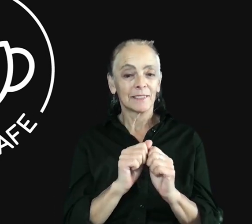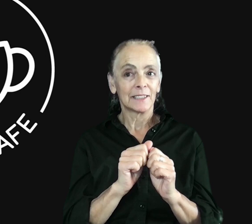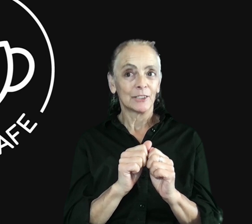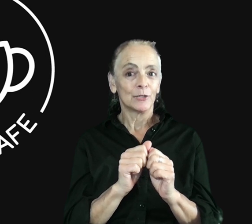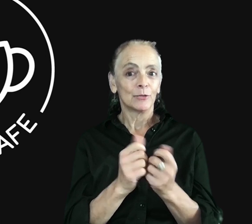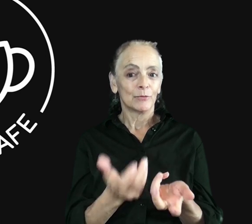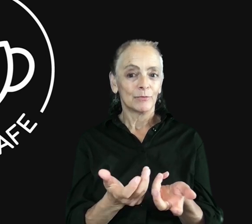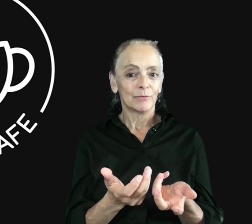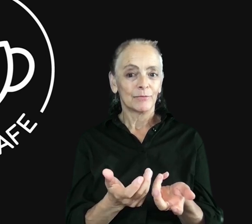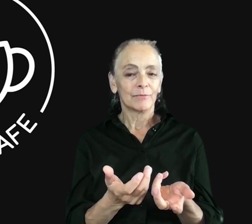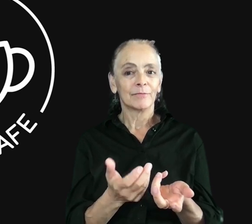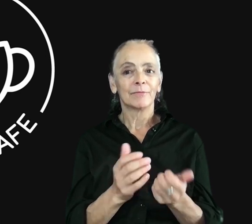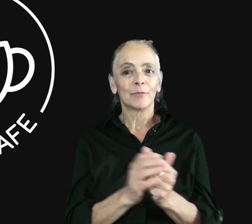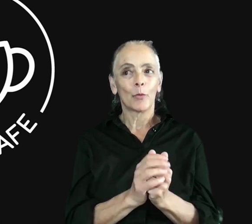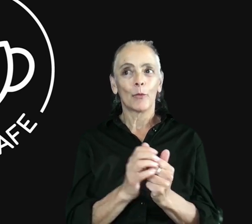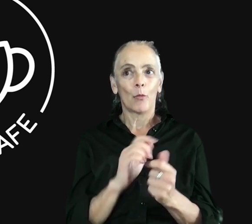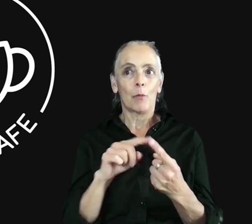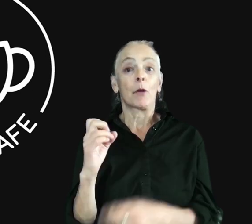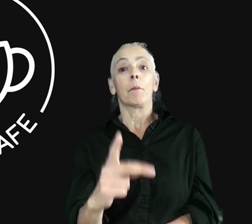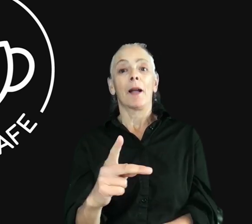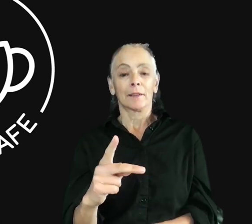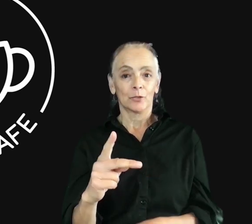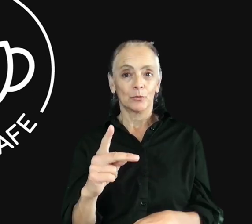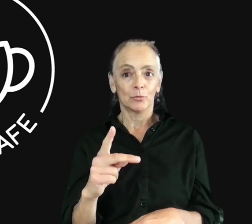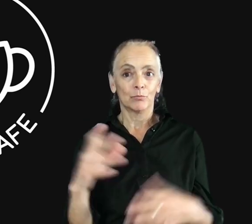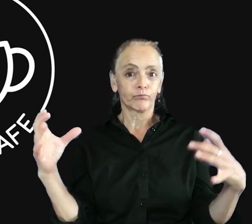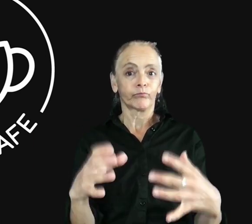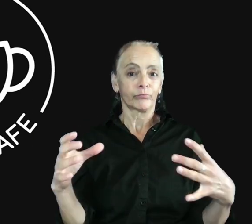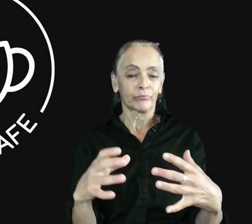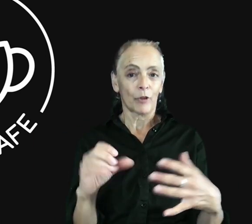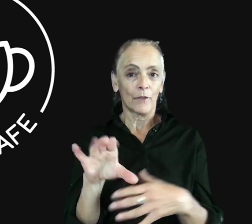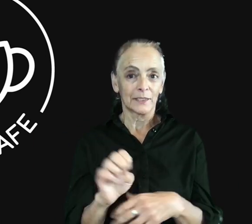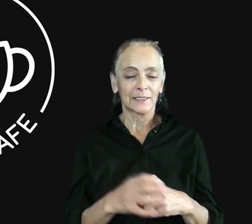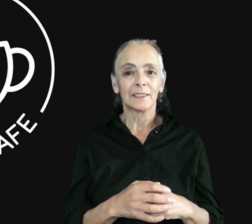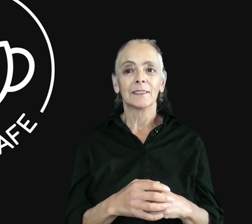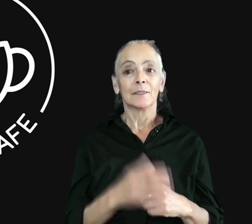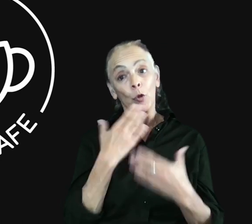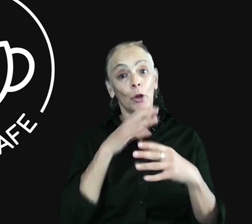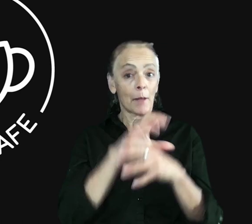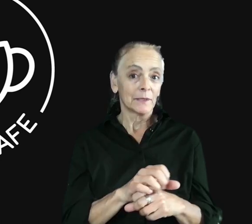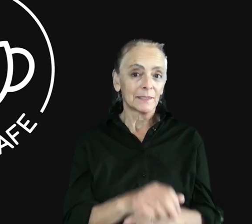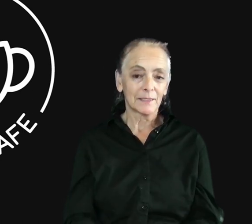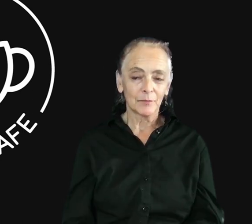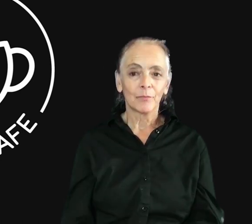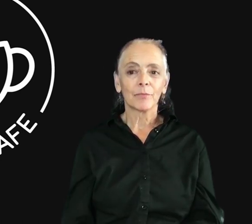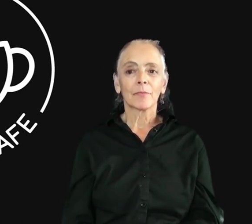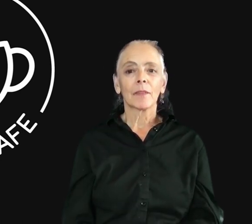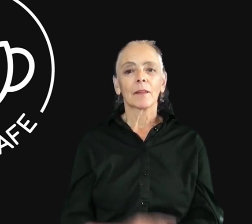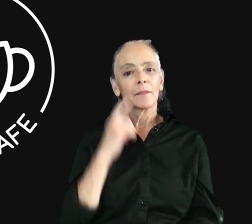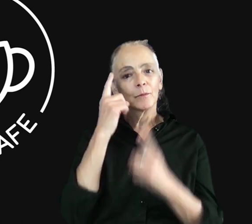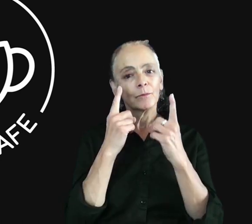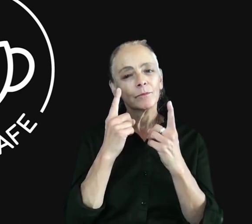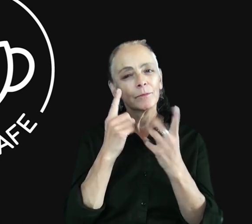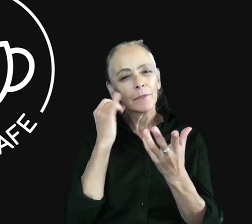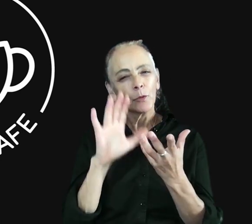to to to the office because they are definitely a good habit i'm wondering if this is something that your team talked to